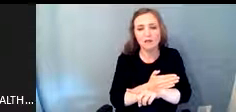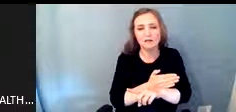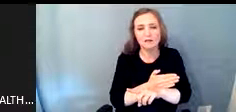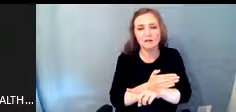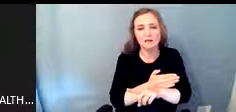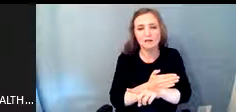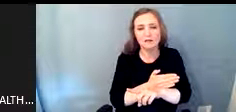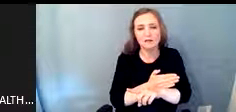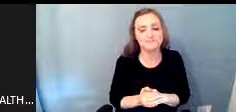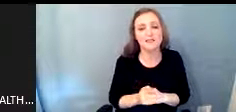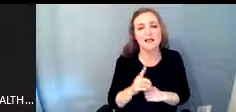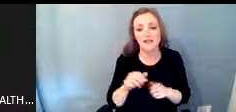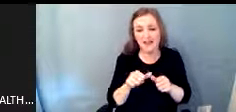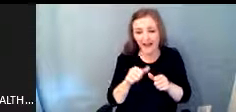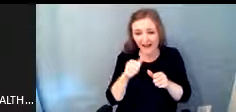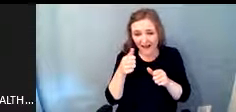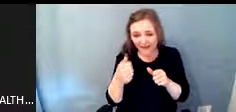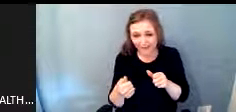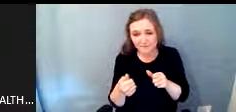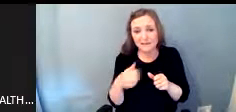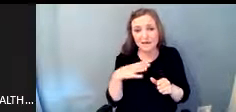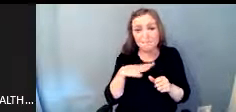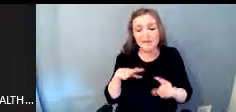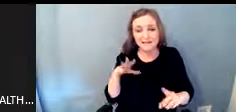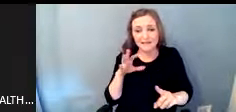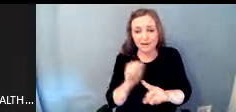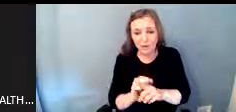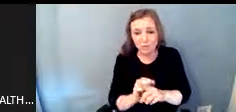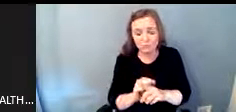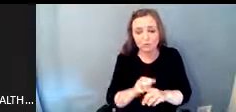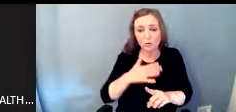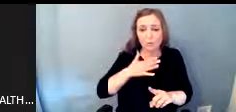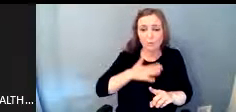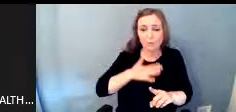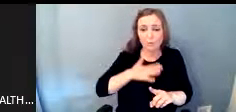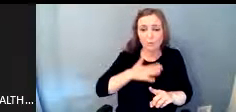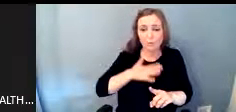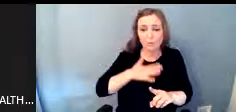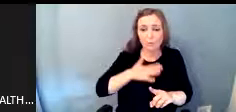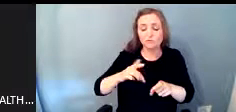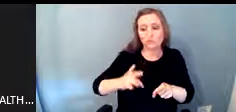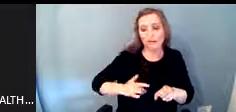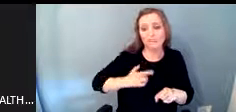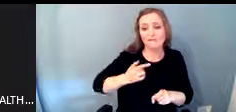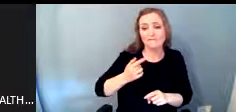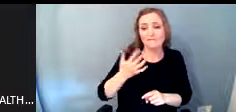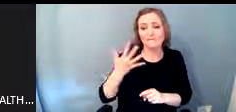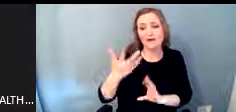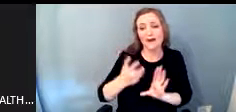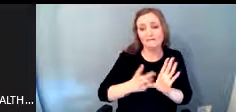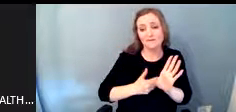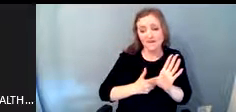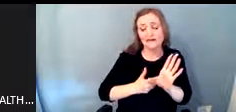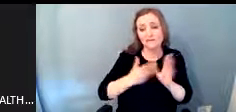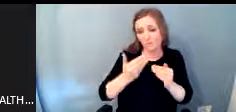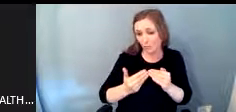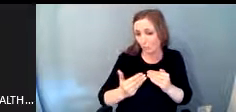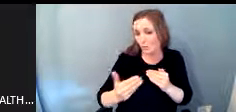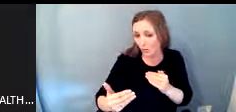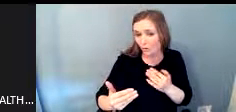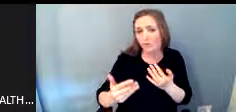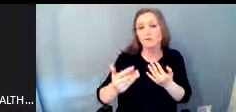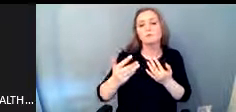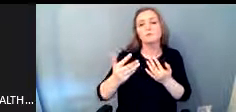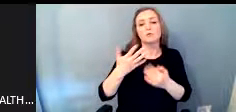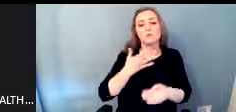for at least 5 years after diagnosis. So essentially, this is saying diagnose cancer earlier and